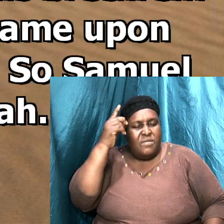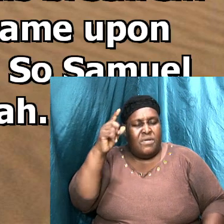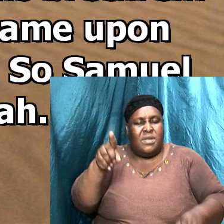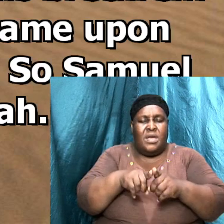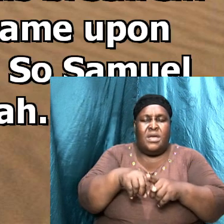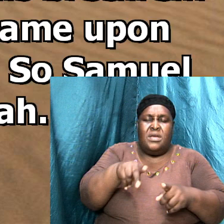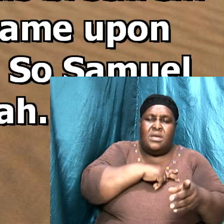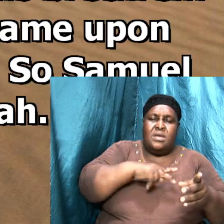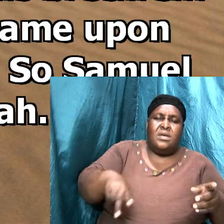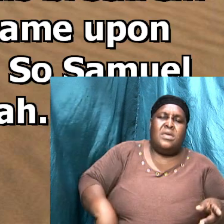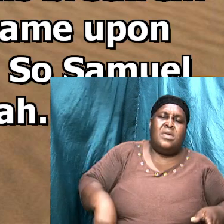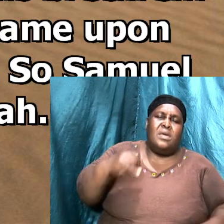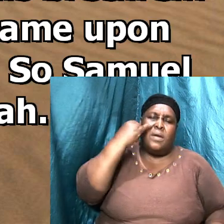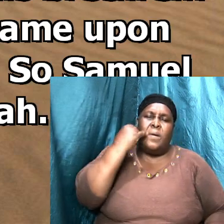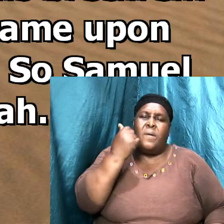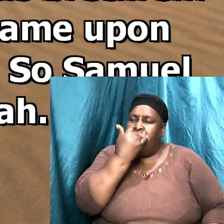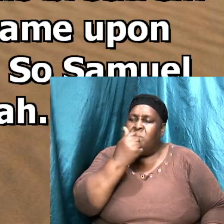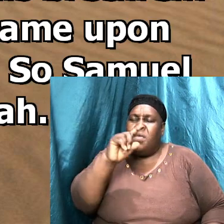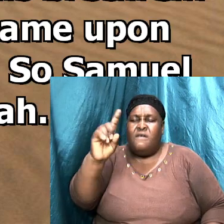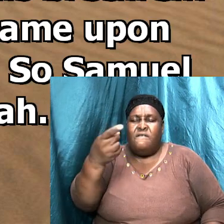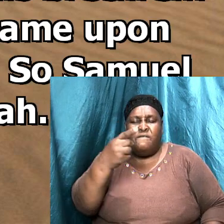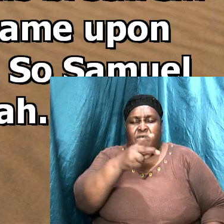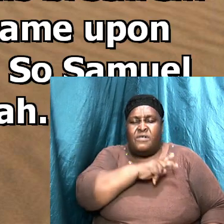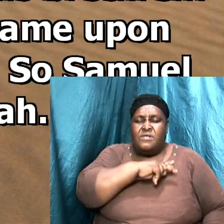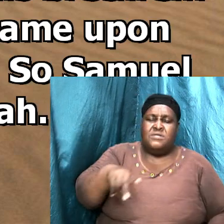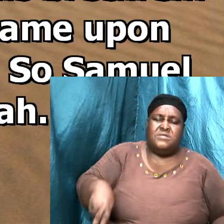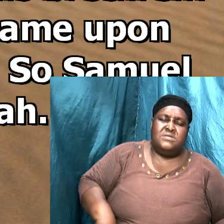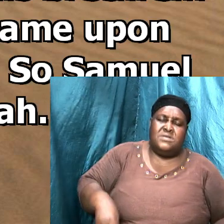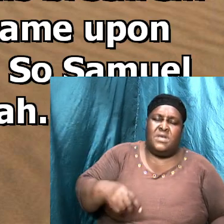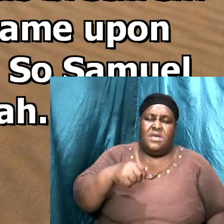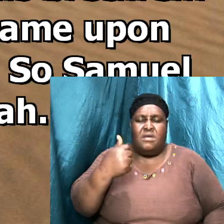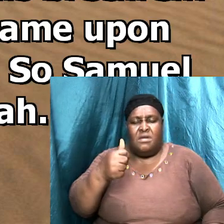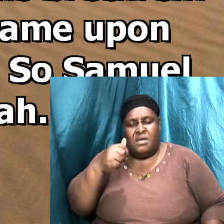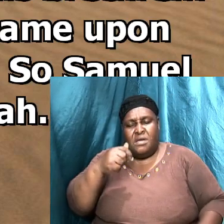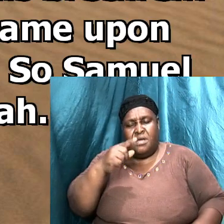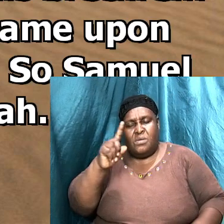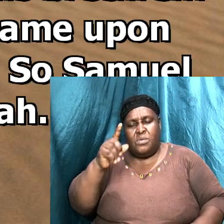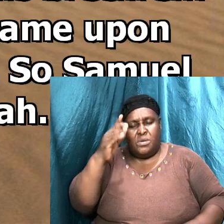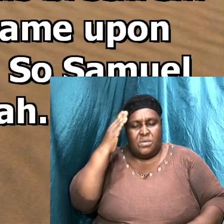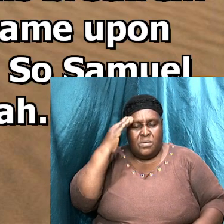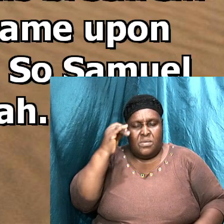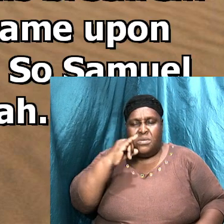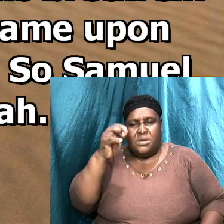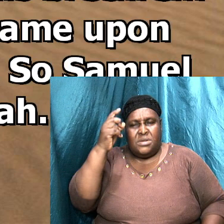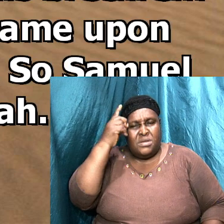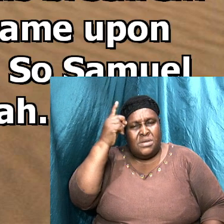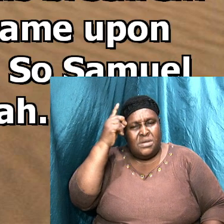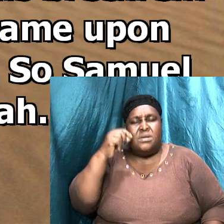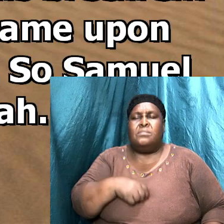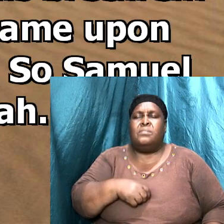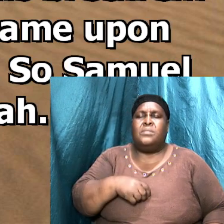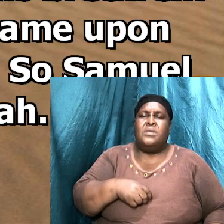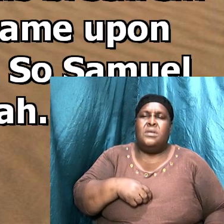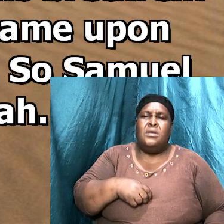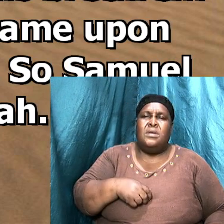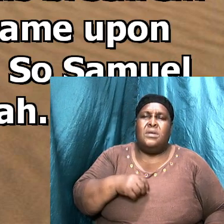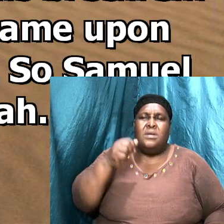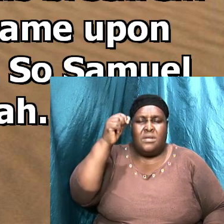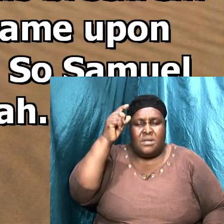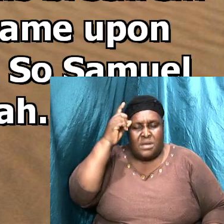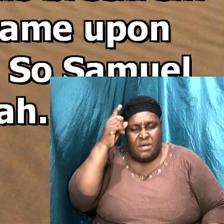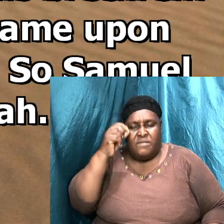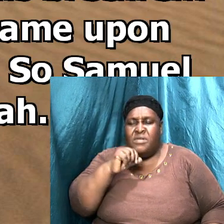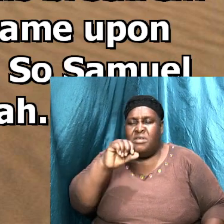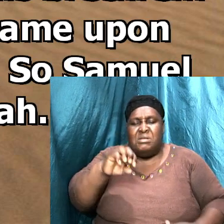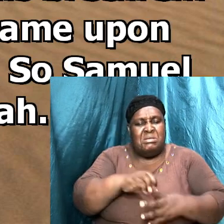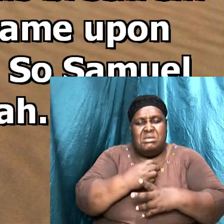As you say, king of Israel, the first king that anybody knows is David. And David was not even the first king of Israel.